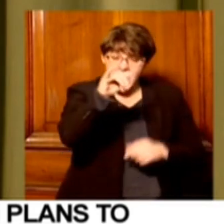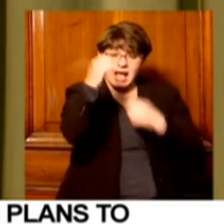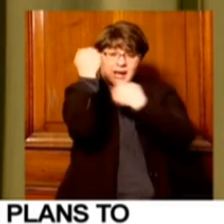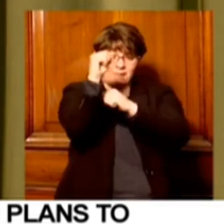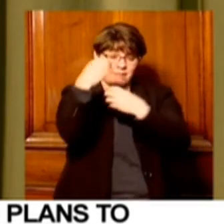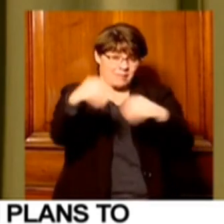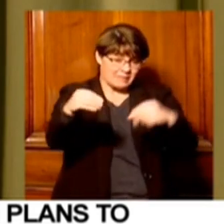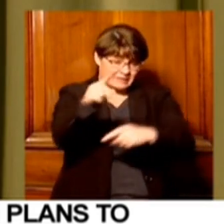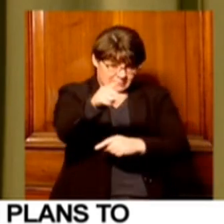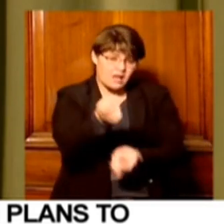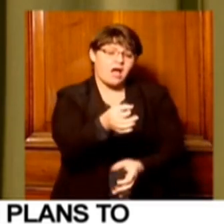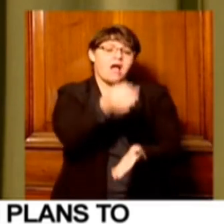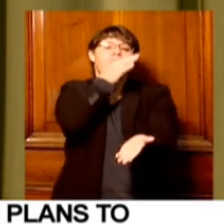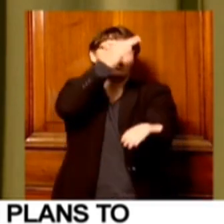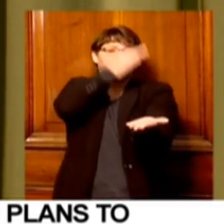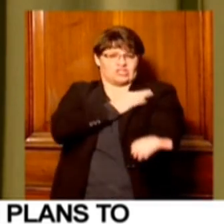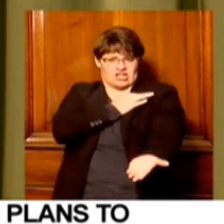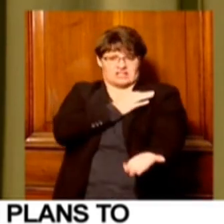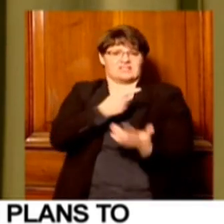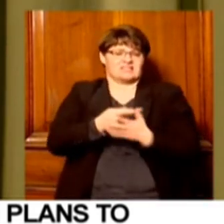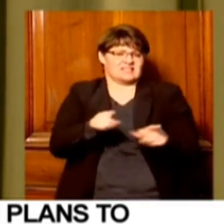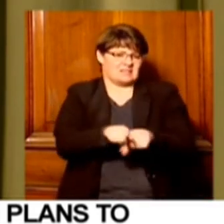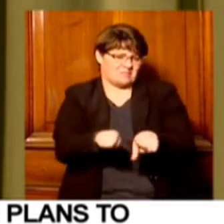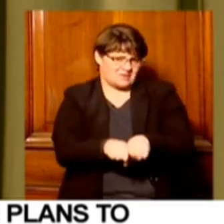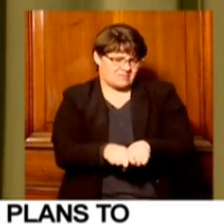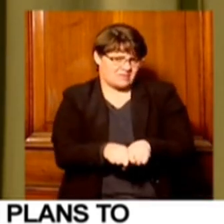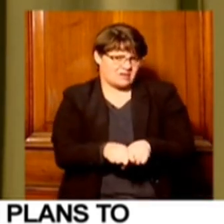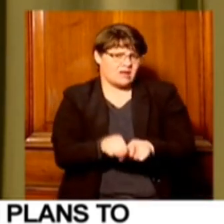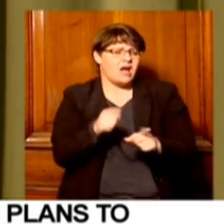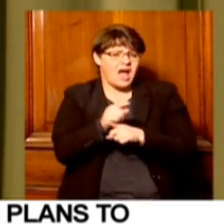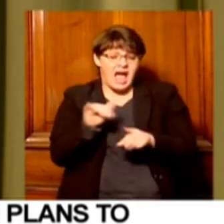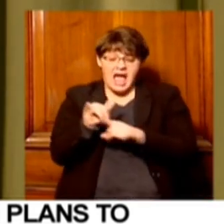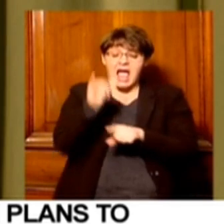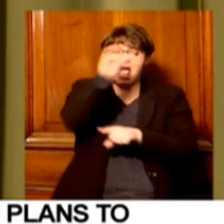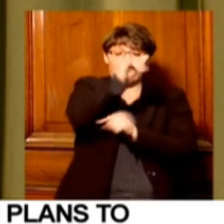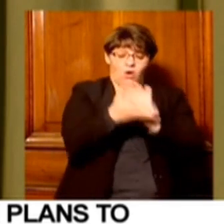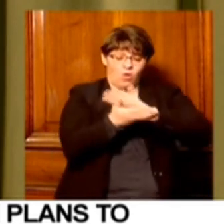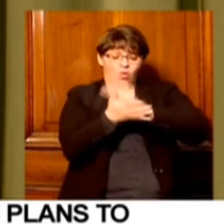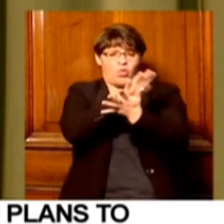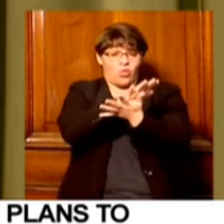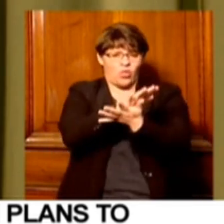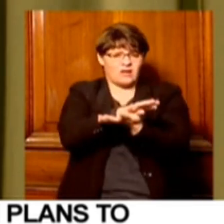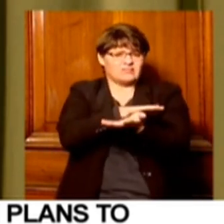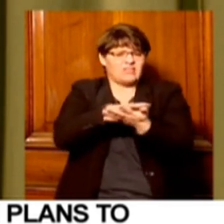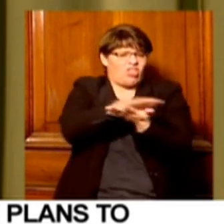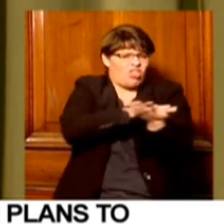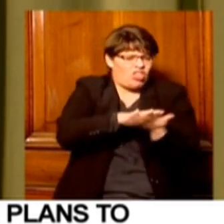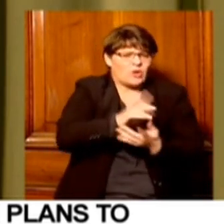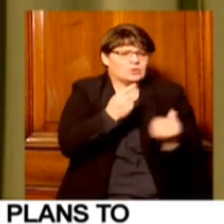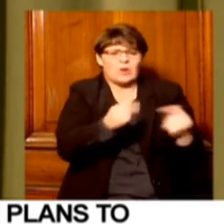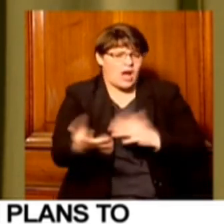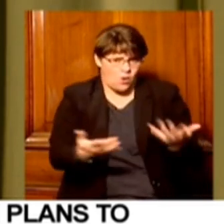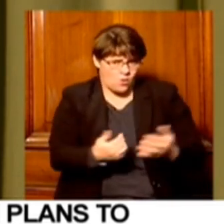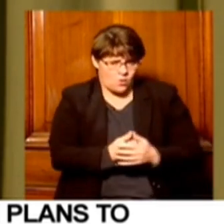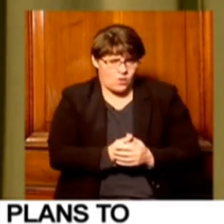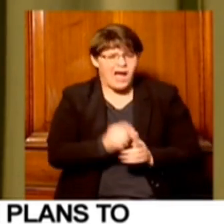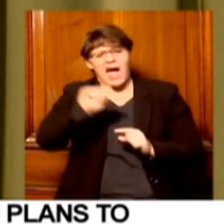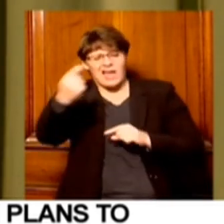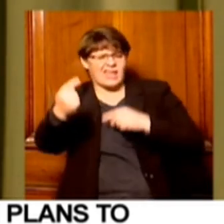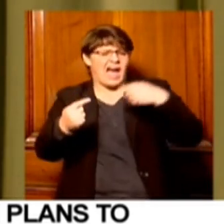we looked at what will most likely contaminate the aircraft, and we benchmarked against studies done by IATA and by